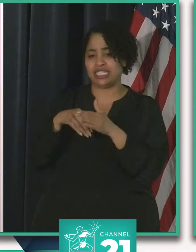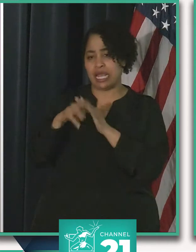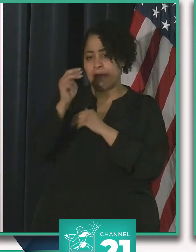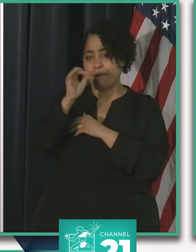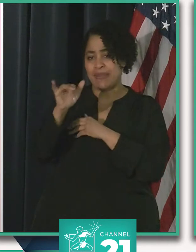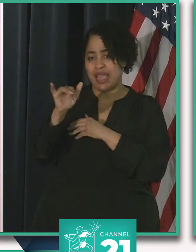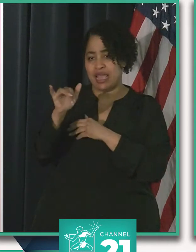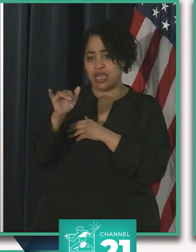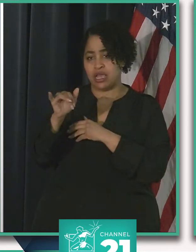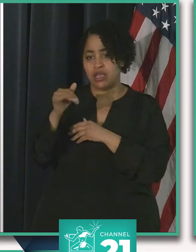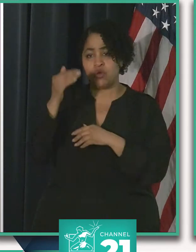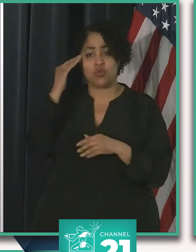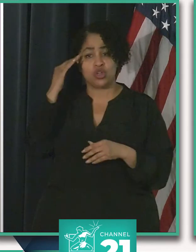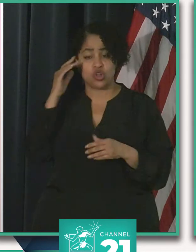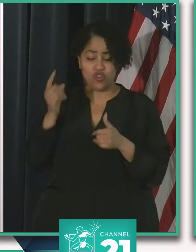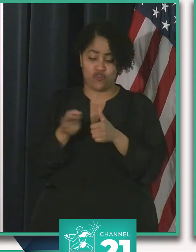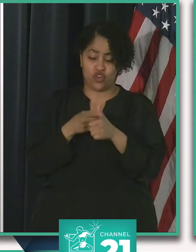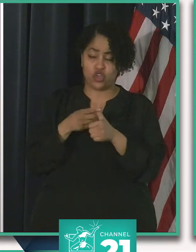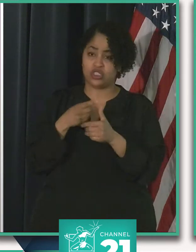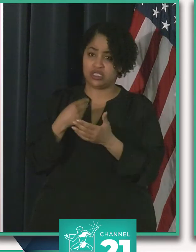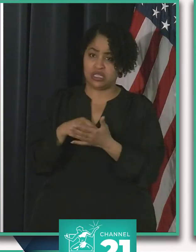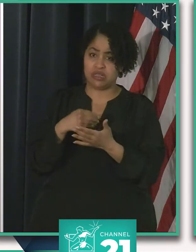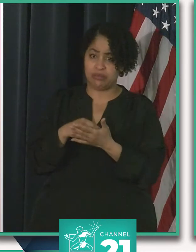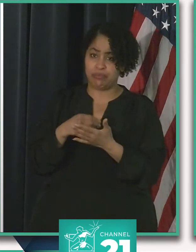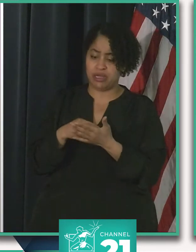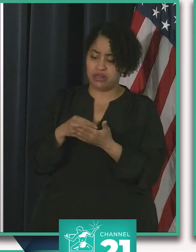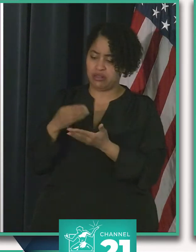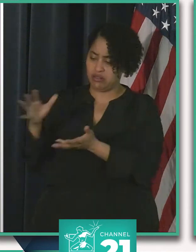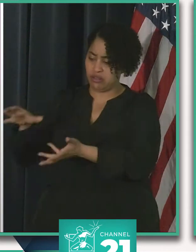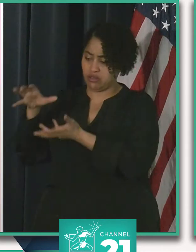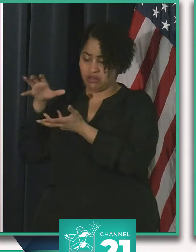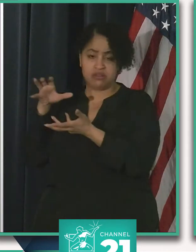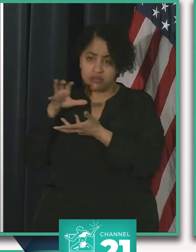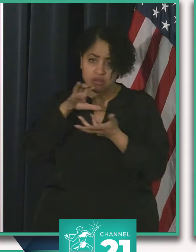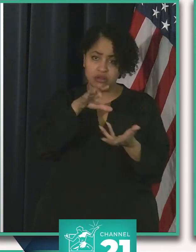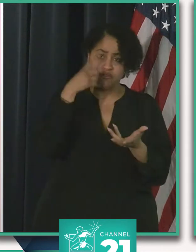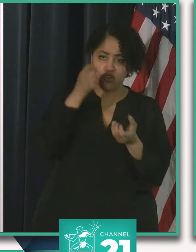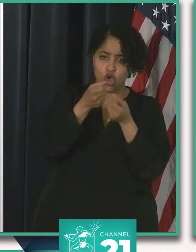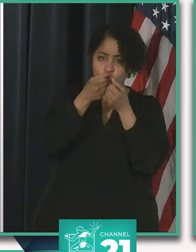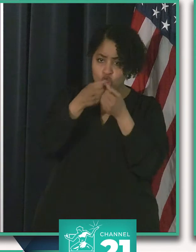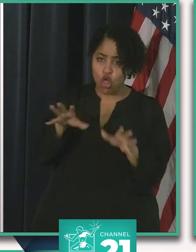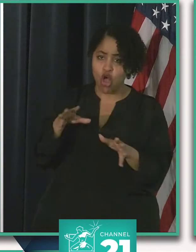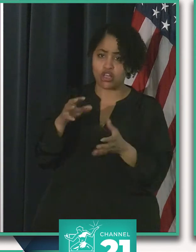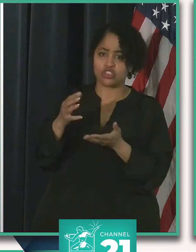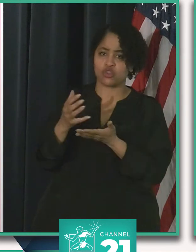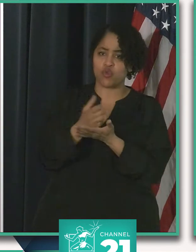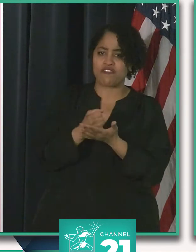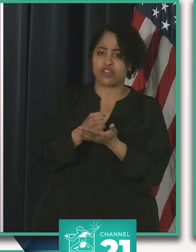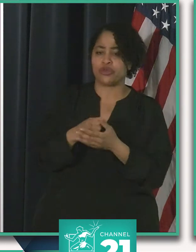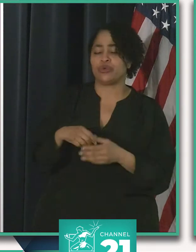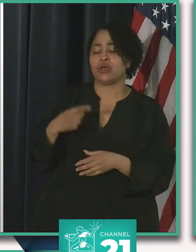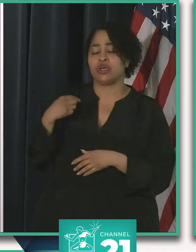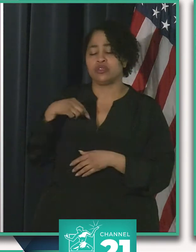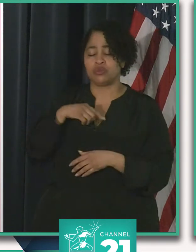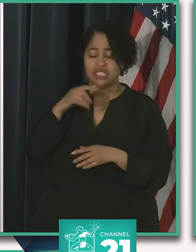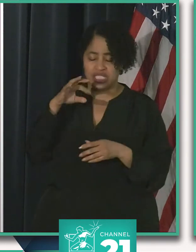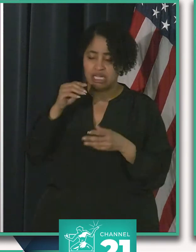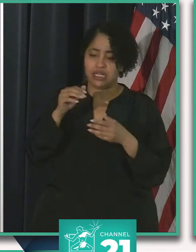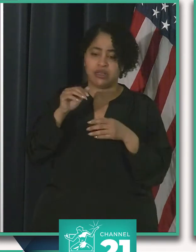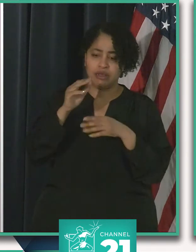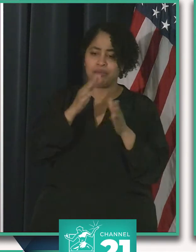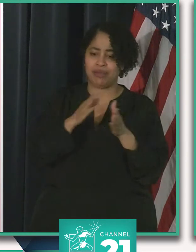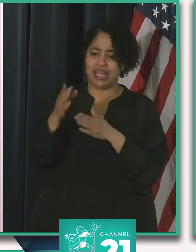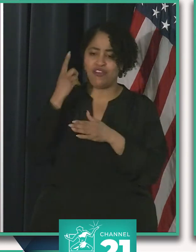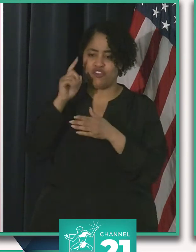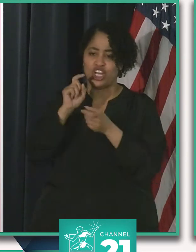thing that the money goes for is for lost revenue. So when we came out of bankruptcy, we committed to a 10-year plan of adjustment. We said, this